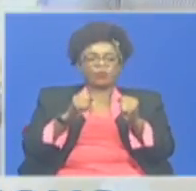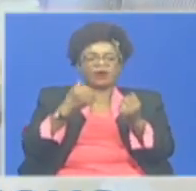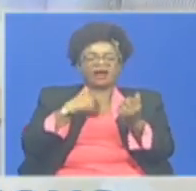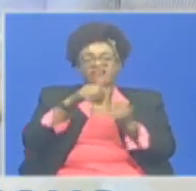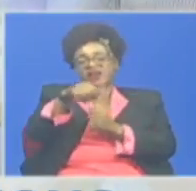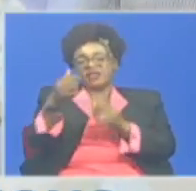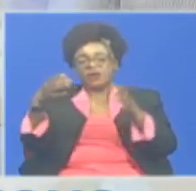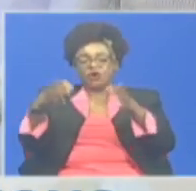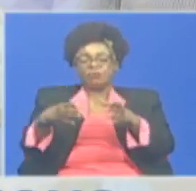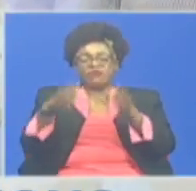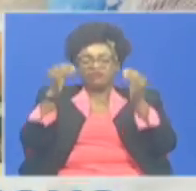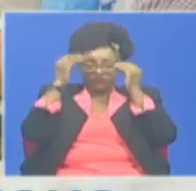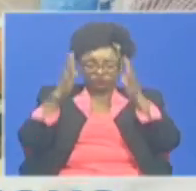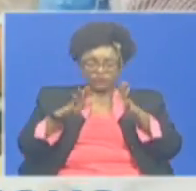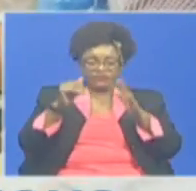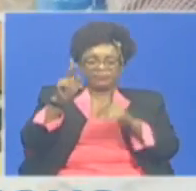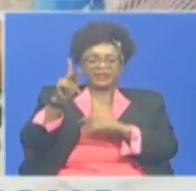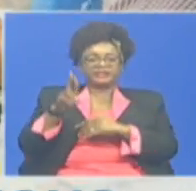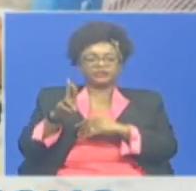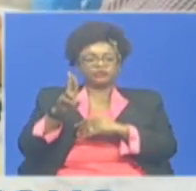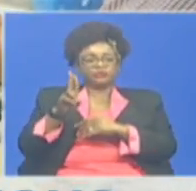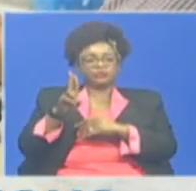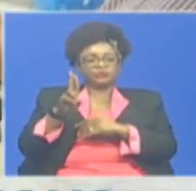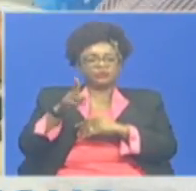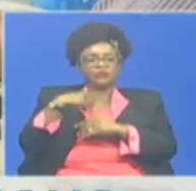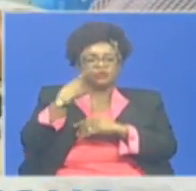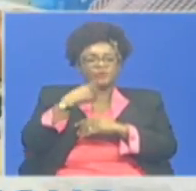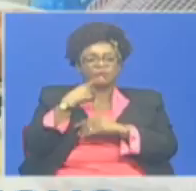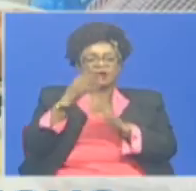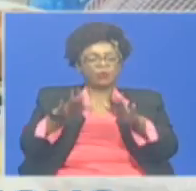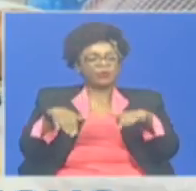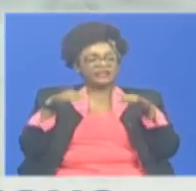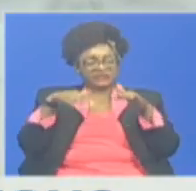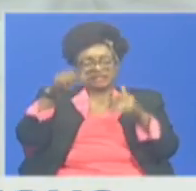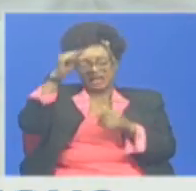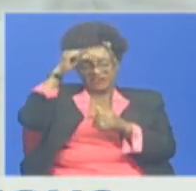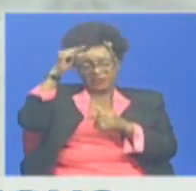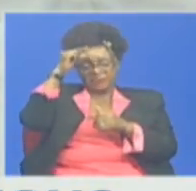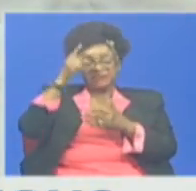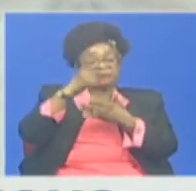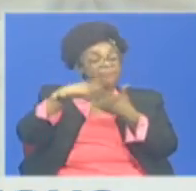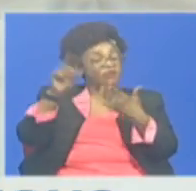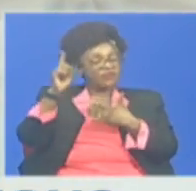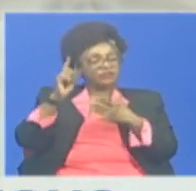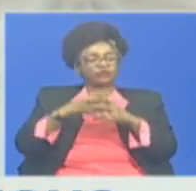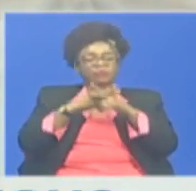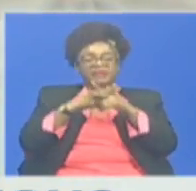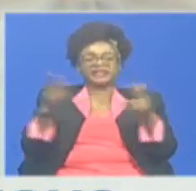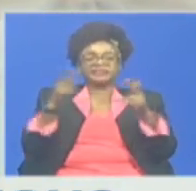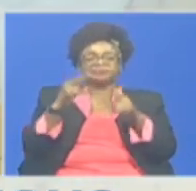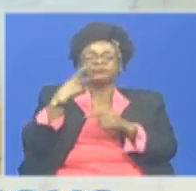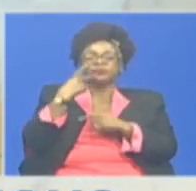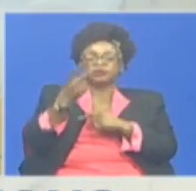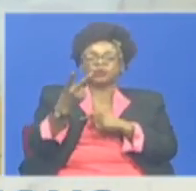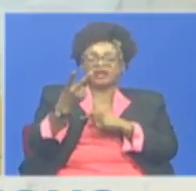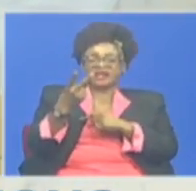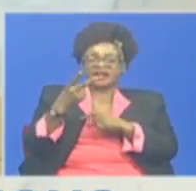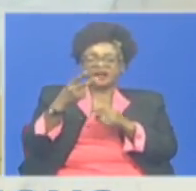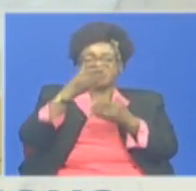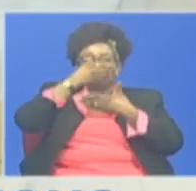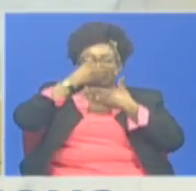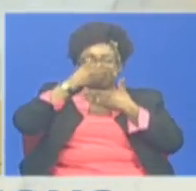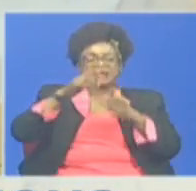of students from Kenyatta University who are awaiting the government's nod to begin production of 200 ventilators every